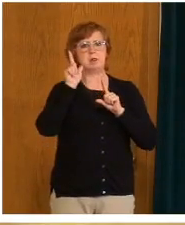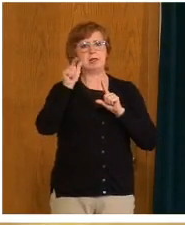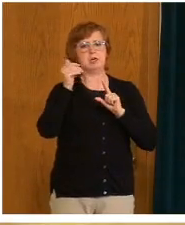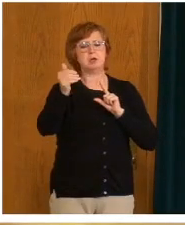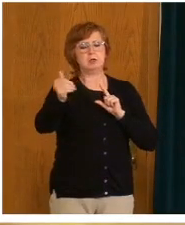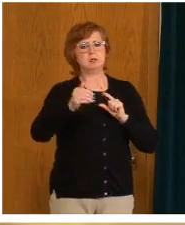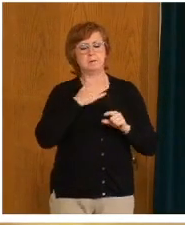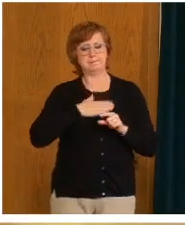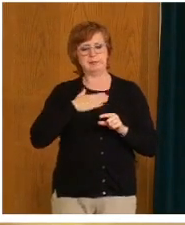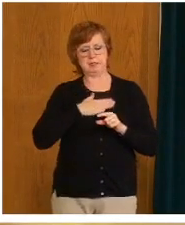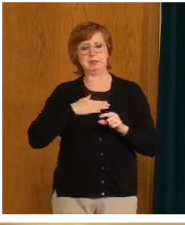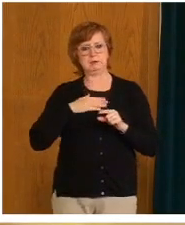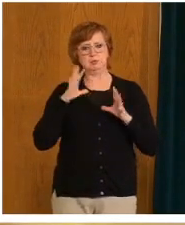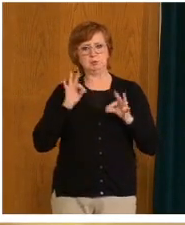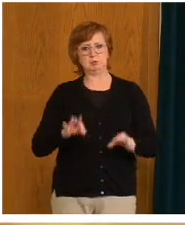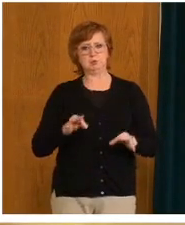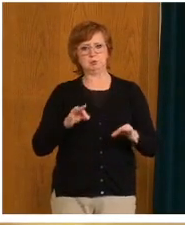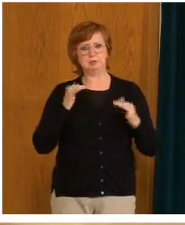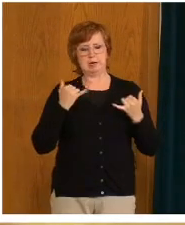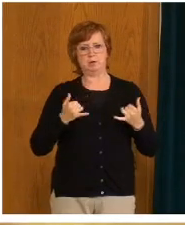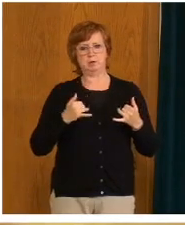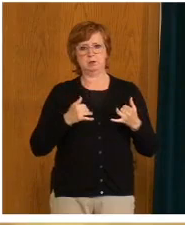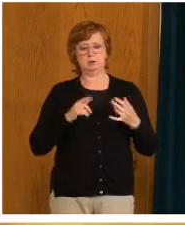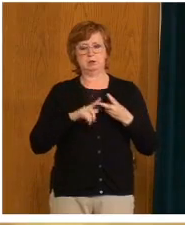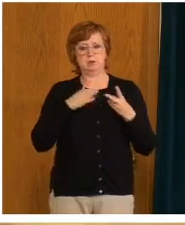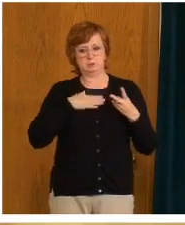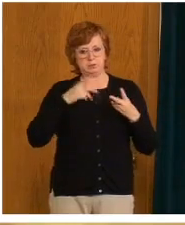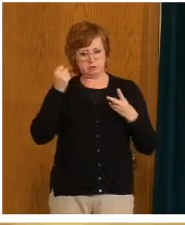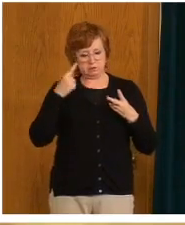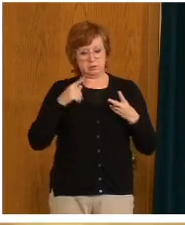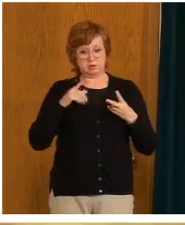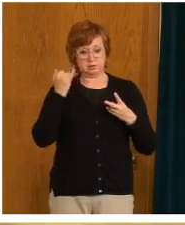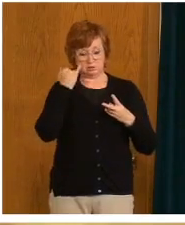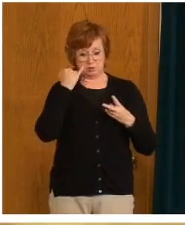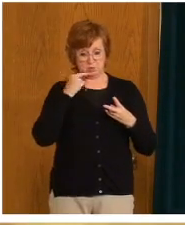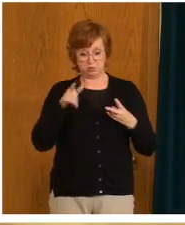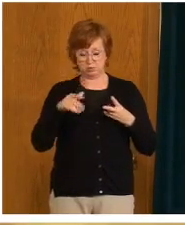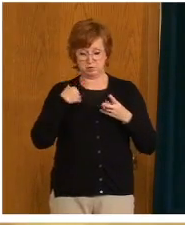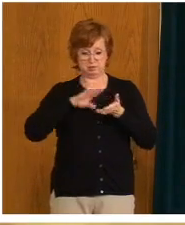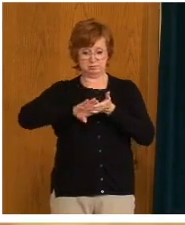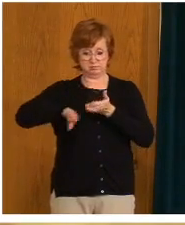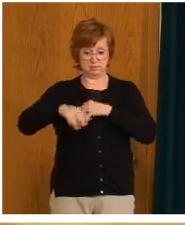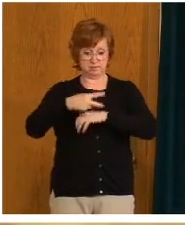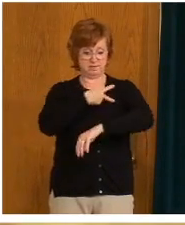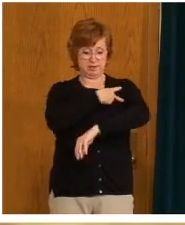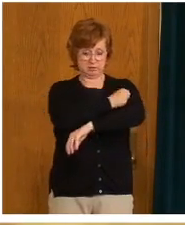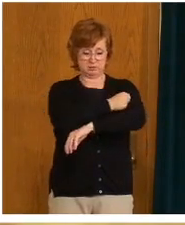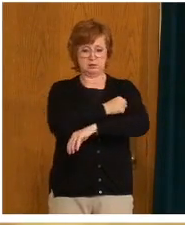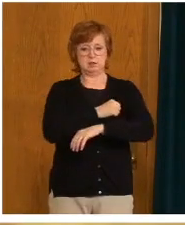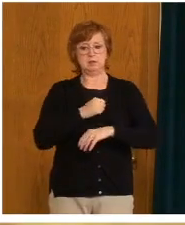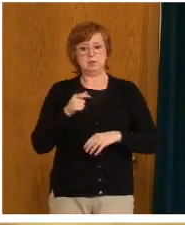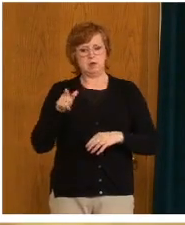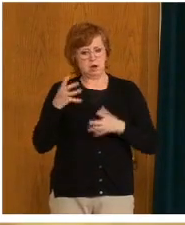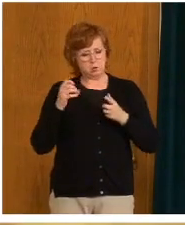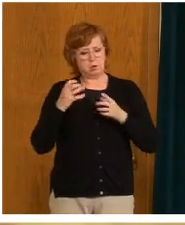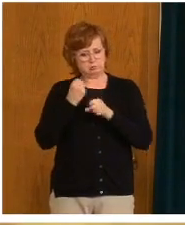get off the fence. I would urge you to understand what the risks of you not being vaccinated are. And the risks are